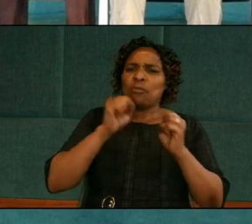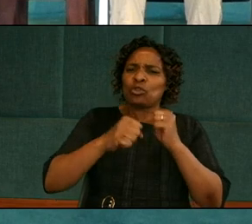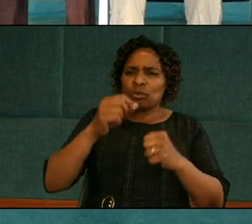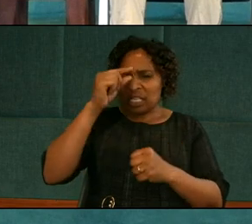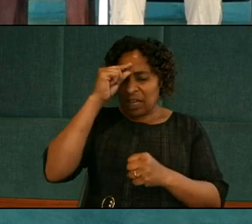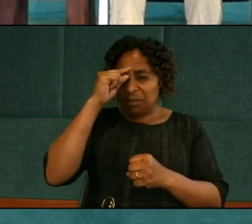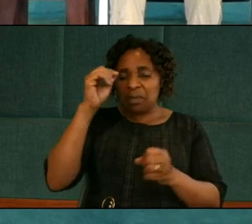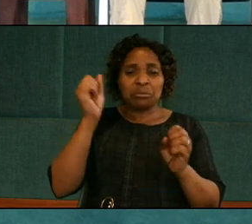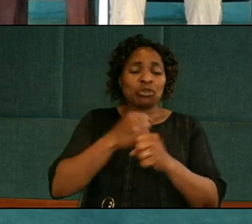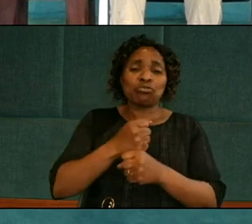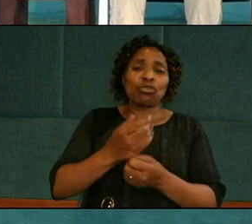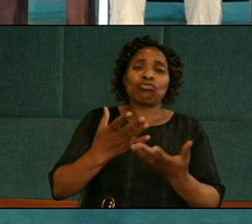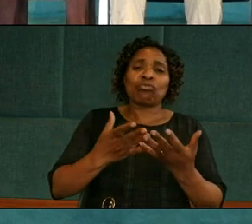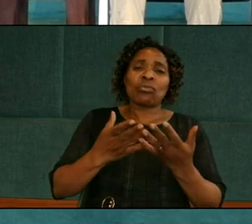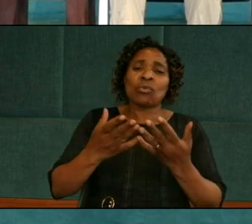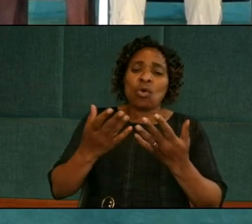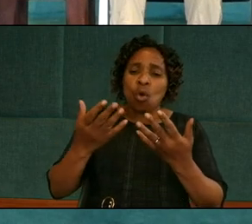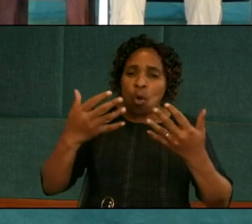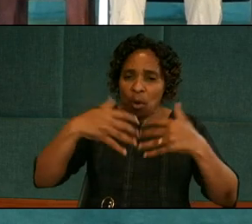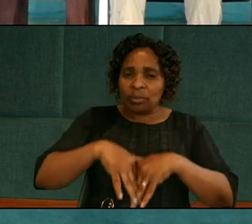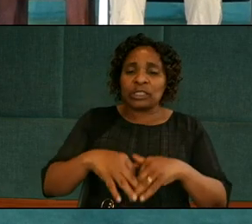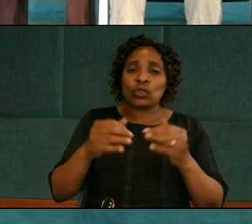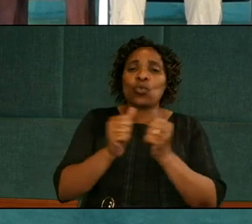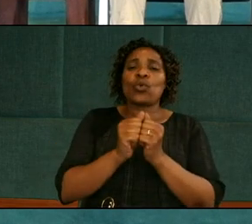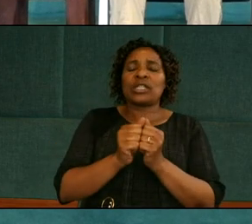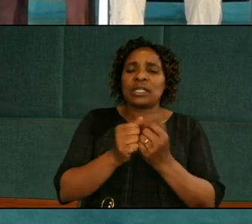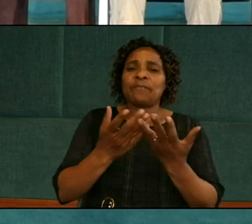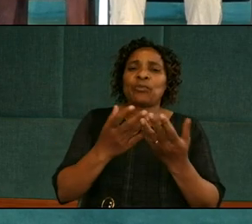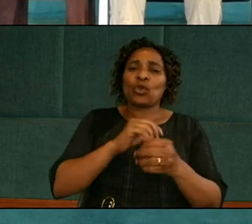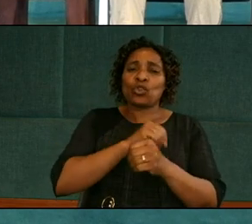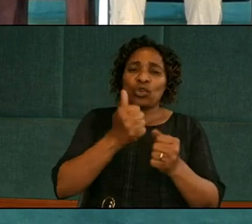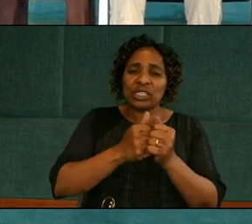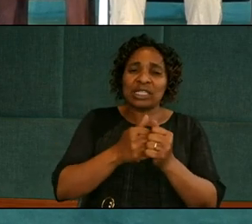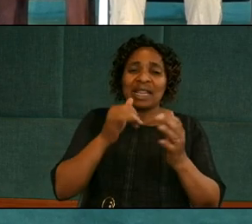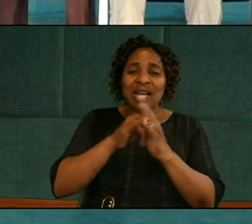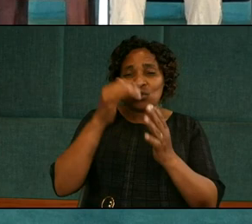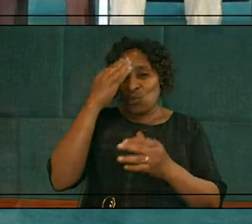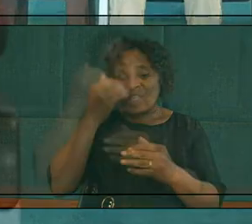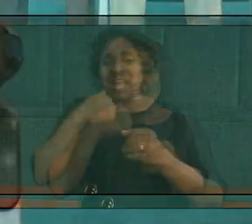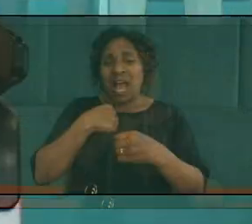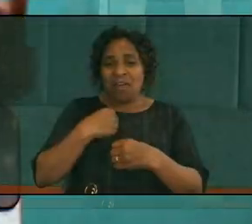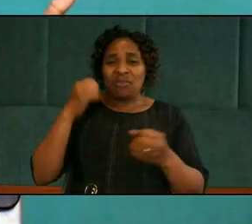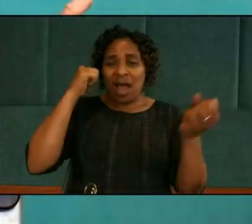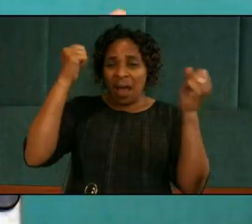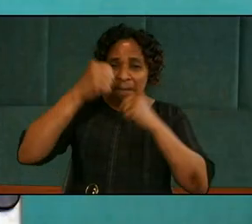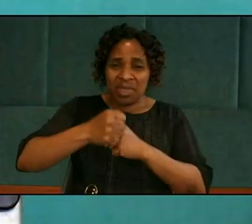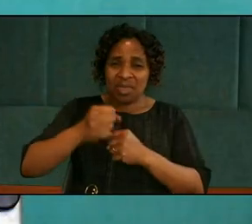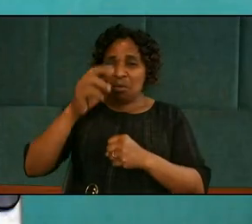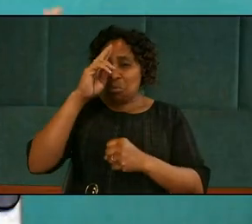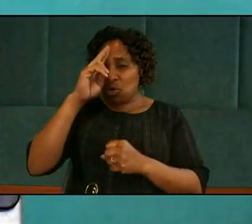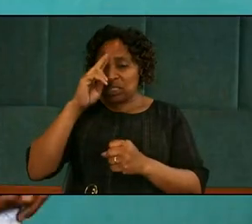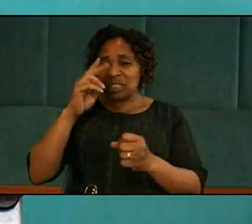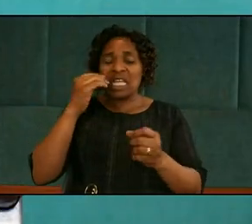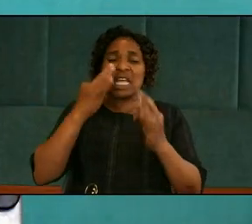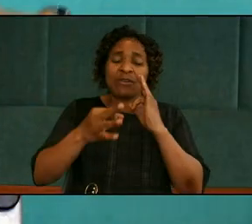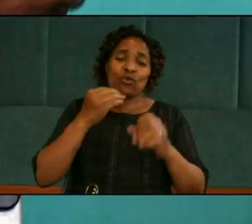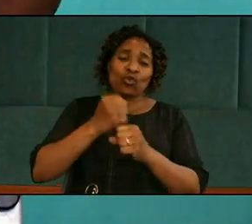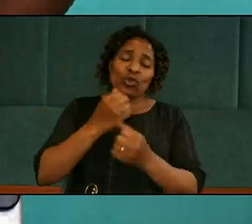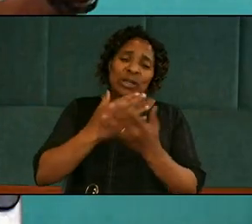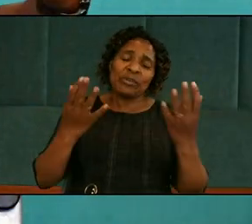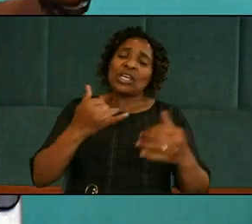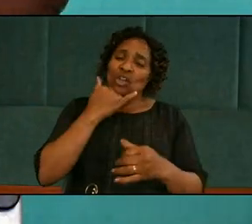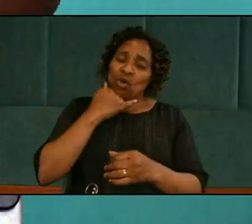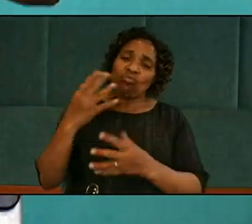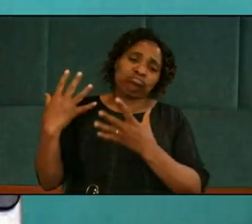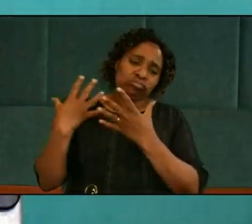That's why they have the police. That's why we have the army, such that if you do something wrong, then, you know, you go to jail, you know, and there's